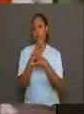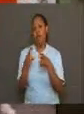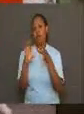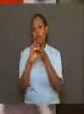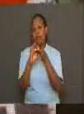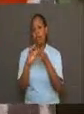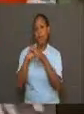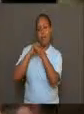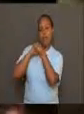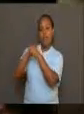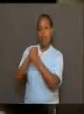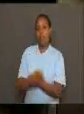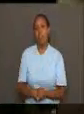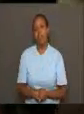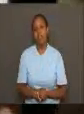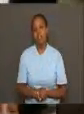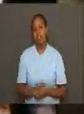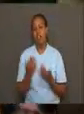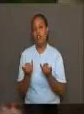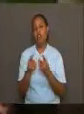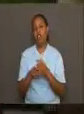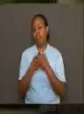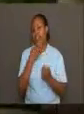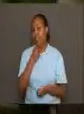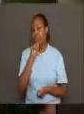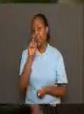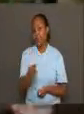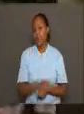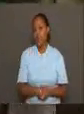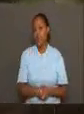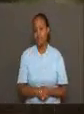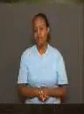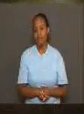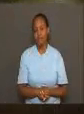it. Let us get started, shall we?